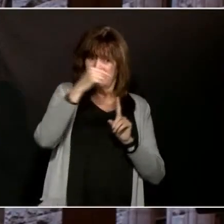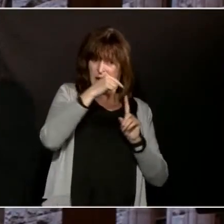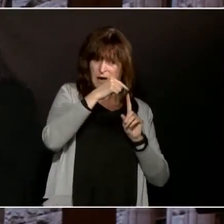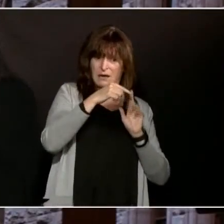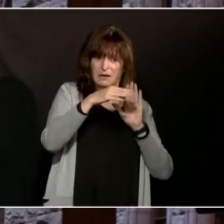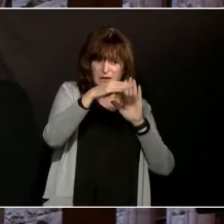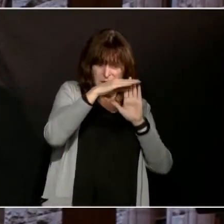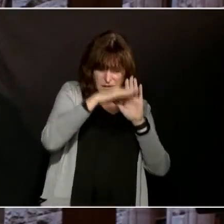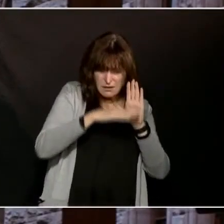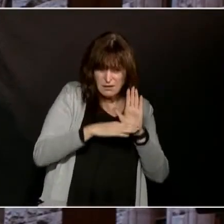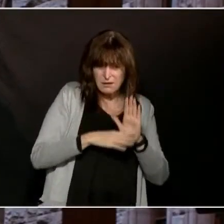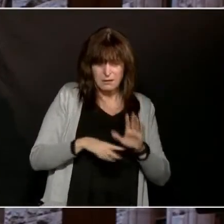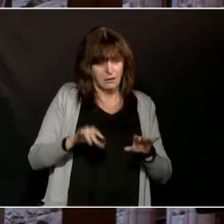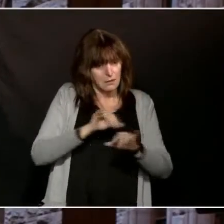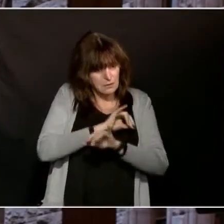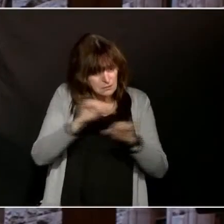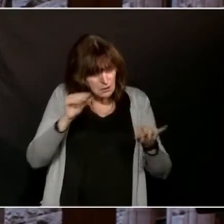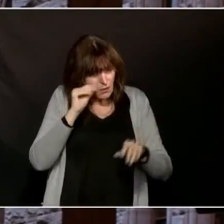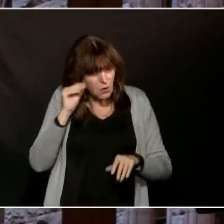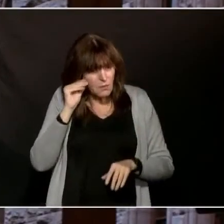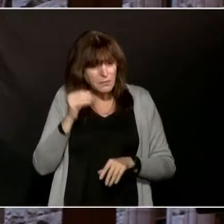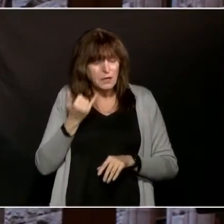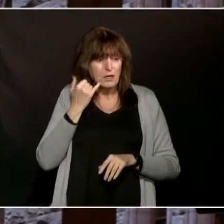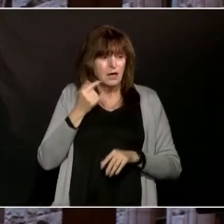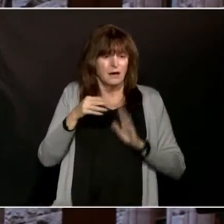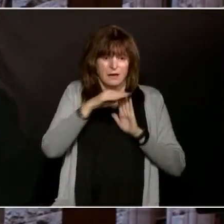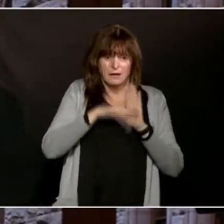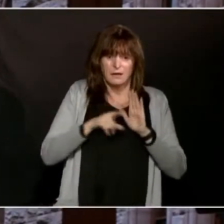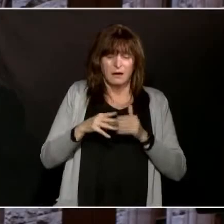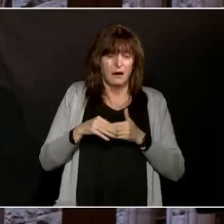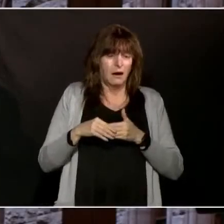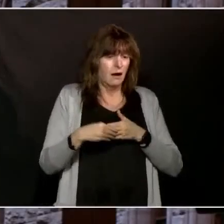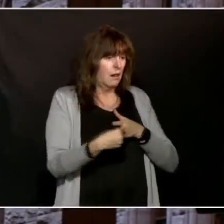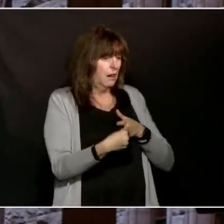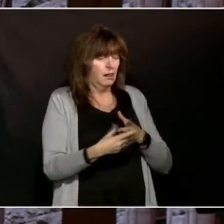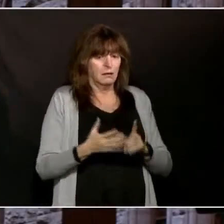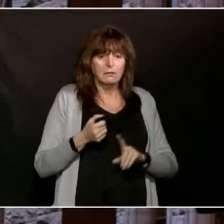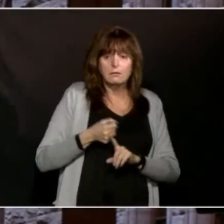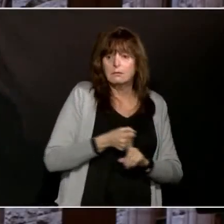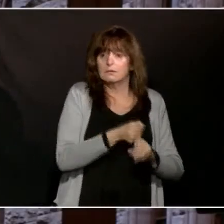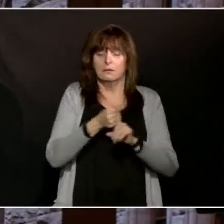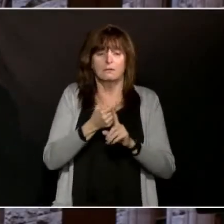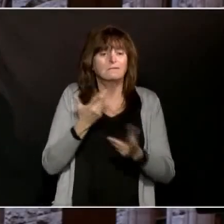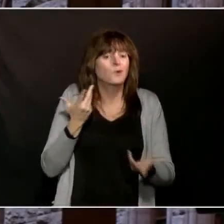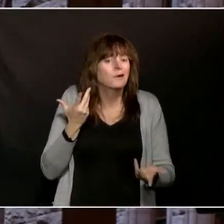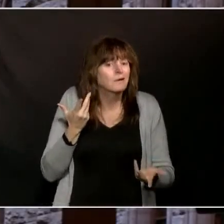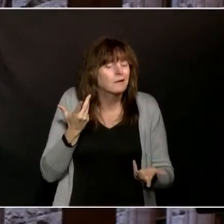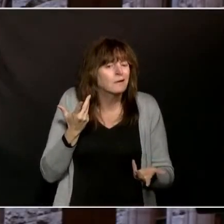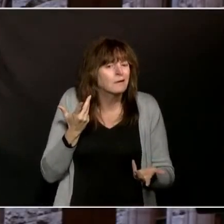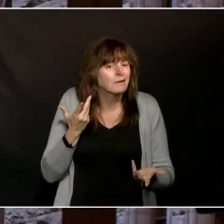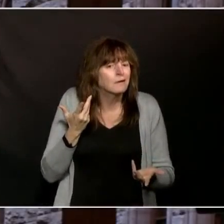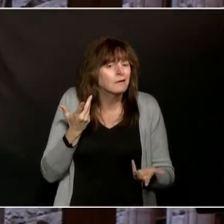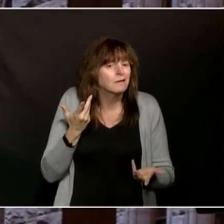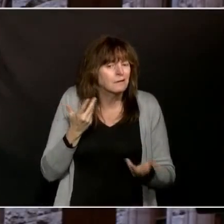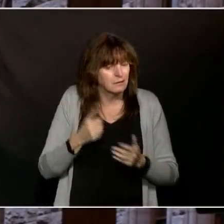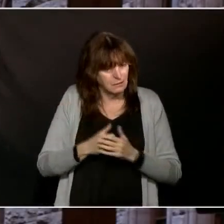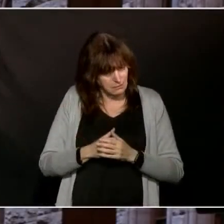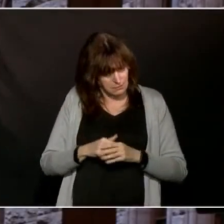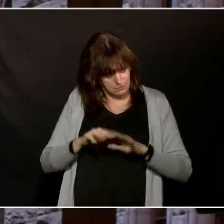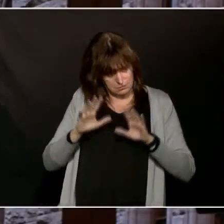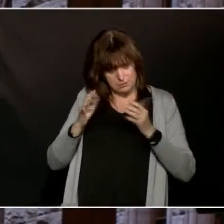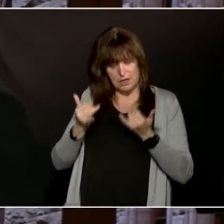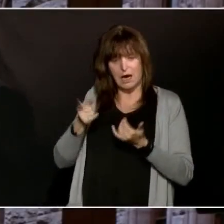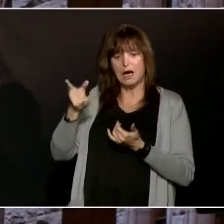if you change those? What are the potential impacts on that? So we're going to get back to you with on that. So it's a very important question, and one I